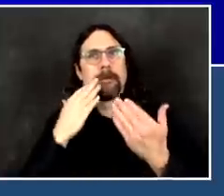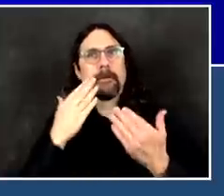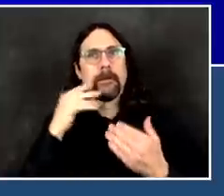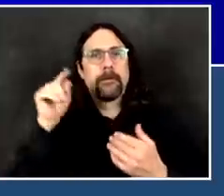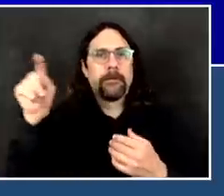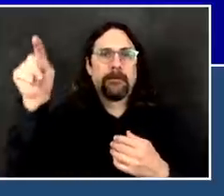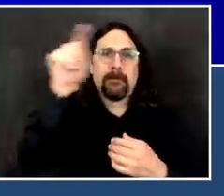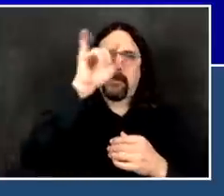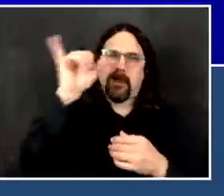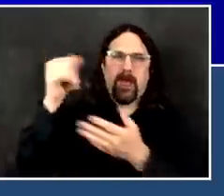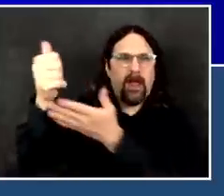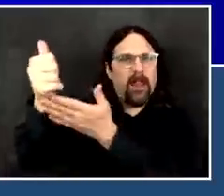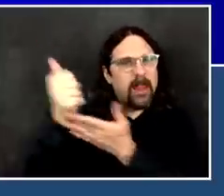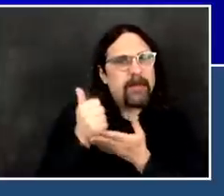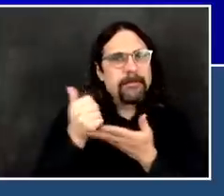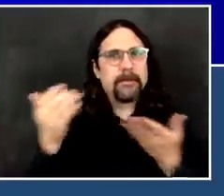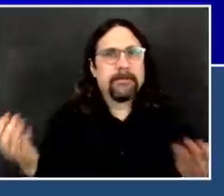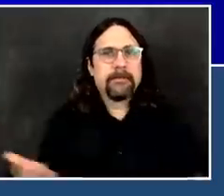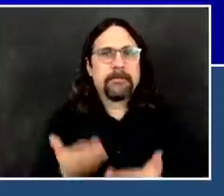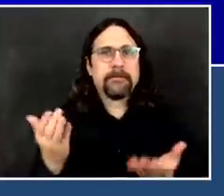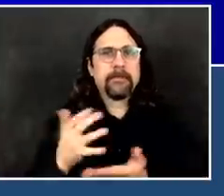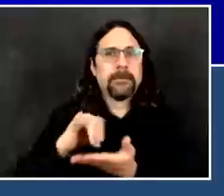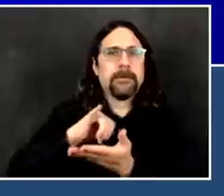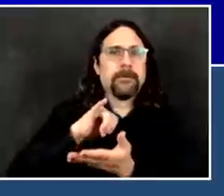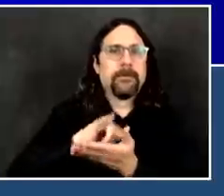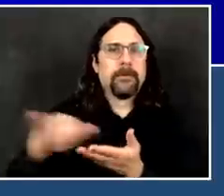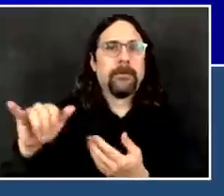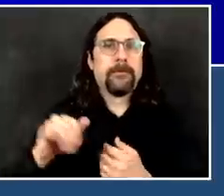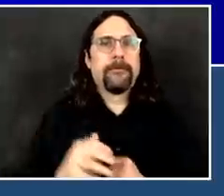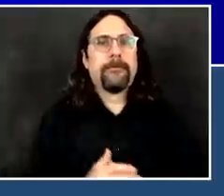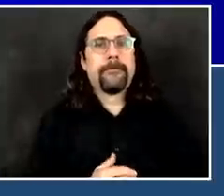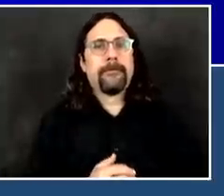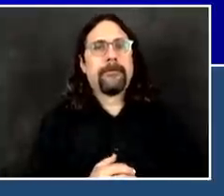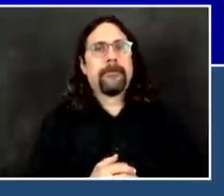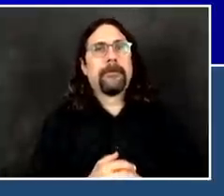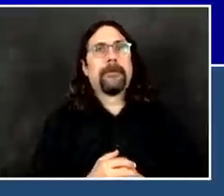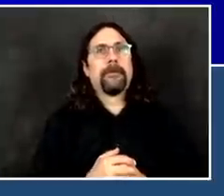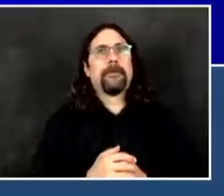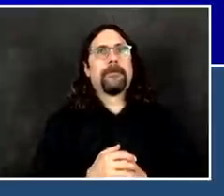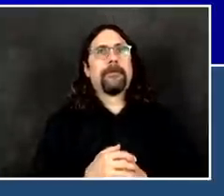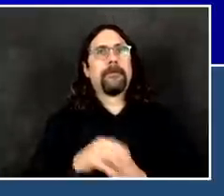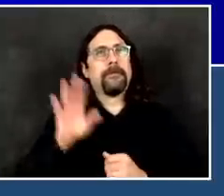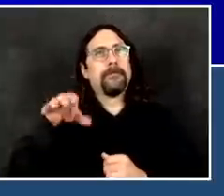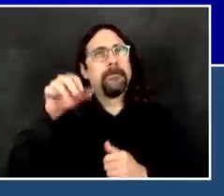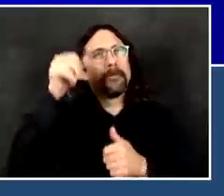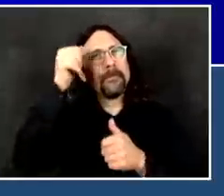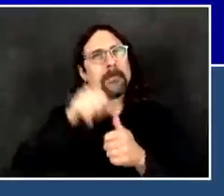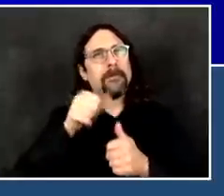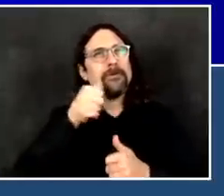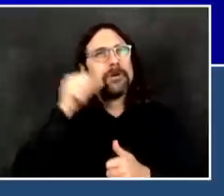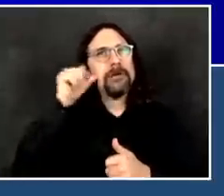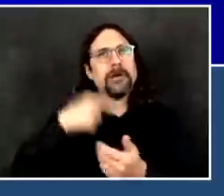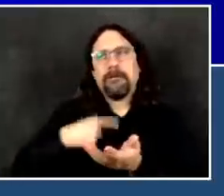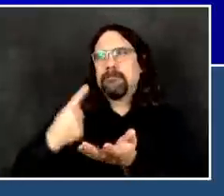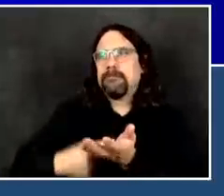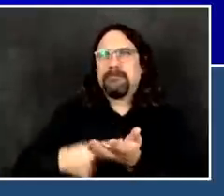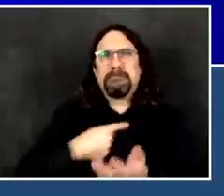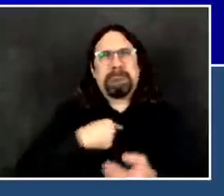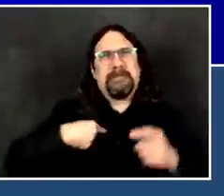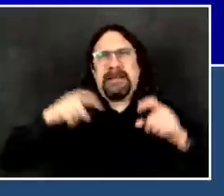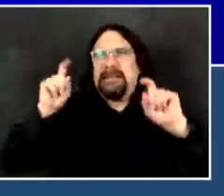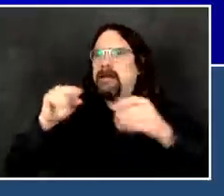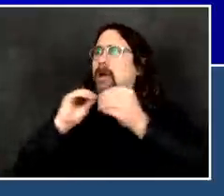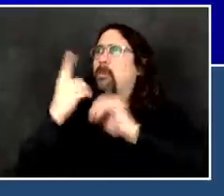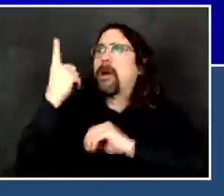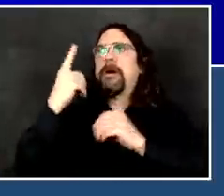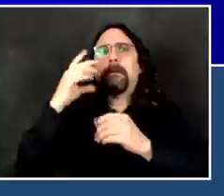I talked to you about surgical gowns yesterday. This is our toughest situation right now with PPEs. And it got to the point where we couldn't get, it's just quite